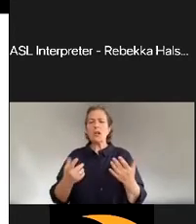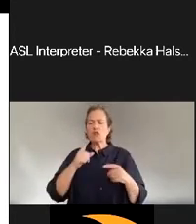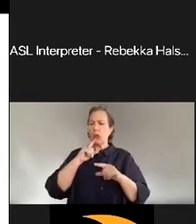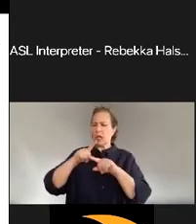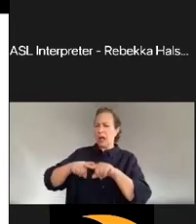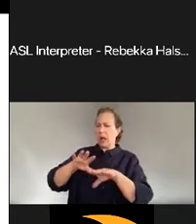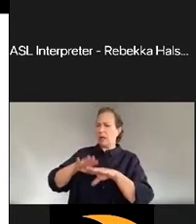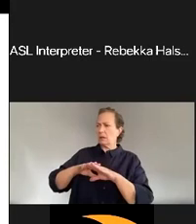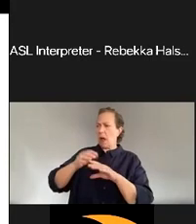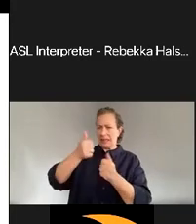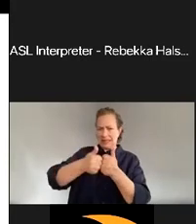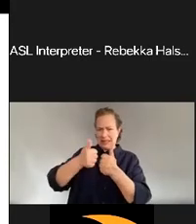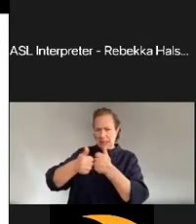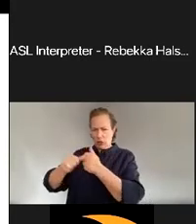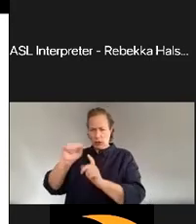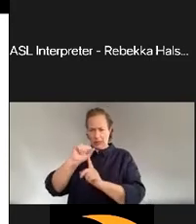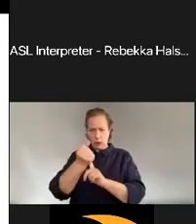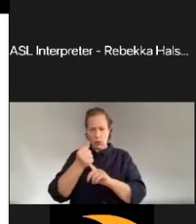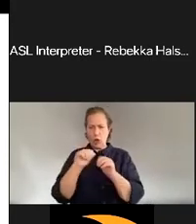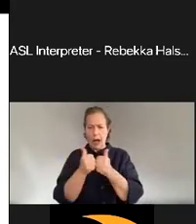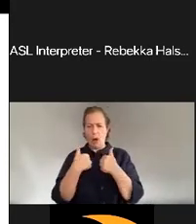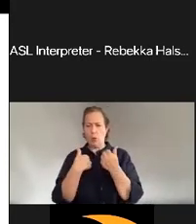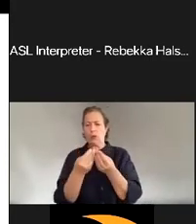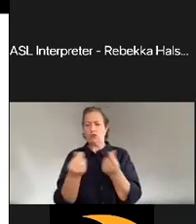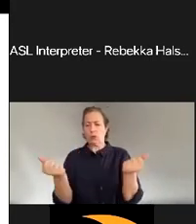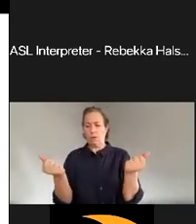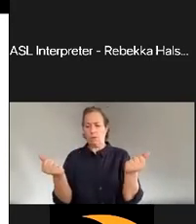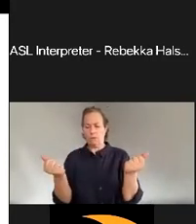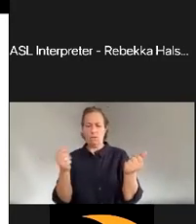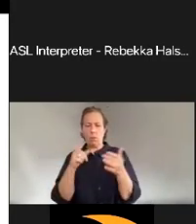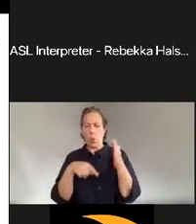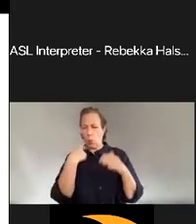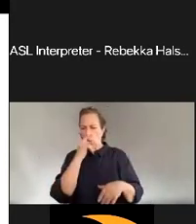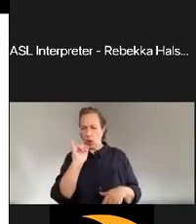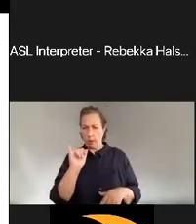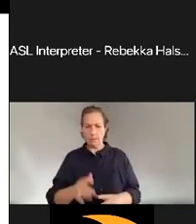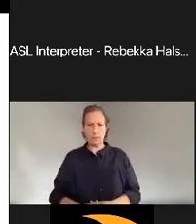each particular case, what the process will look like.